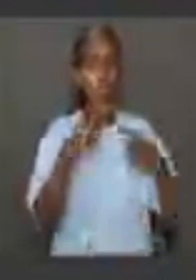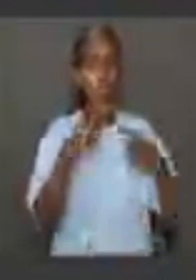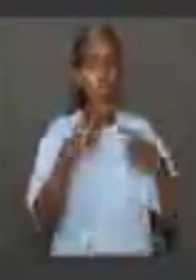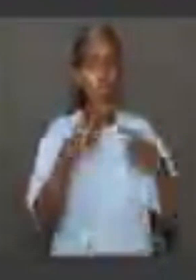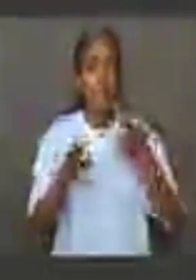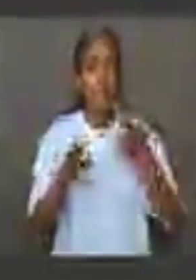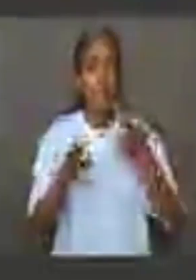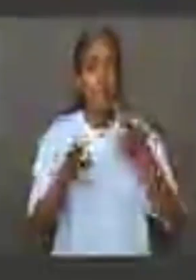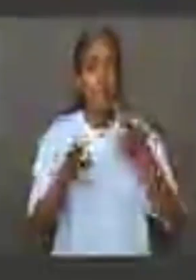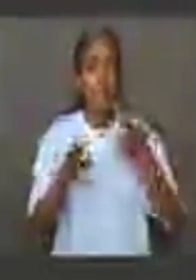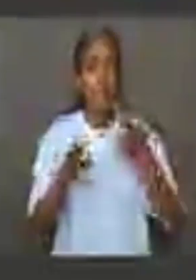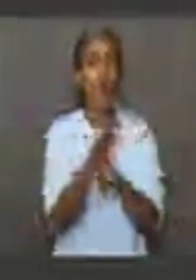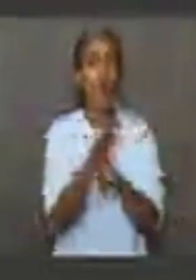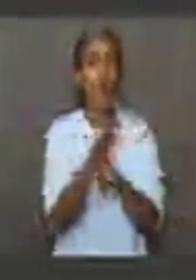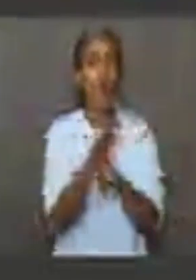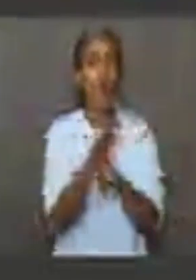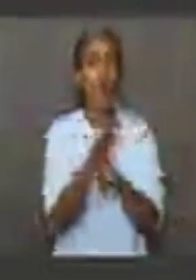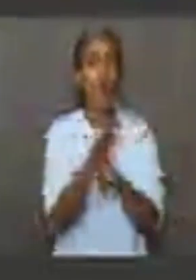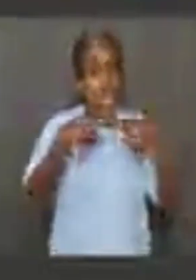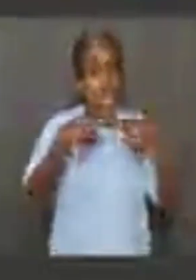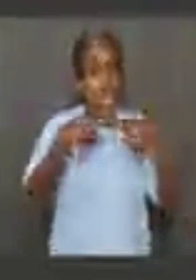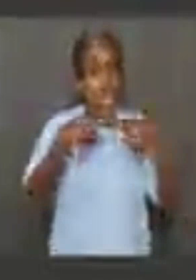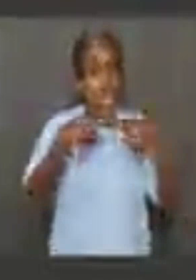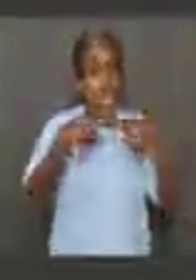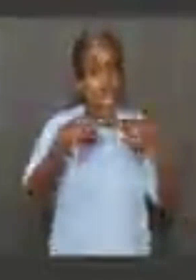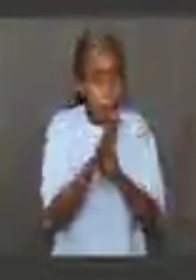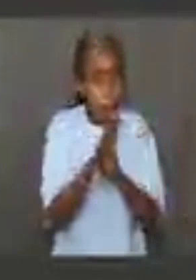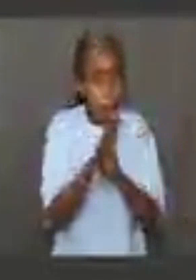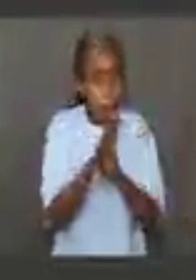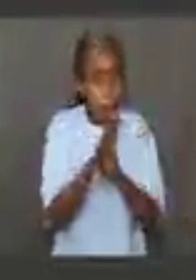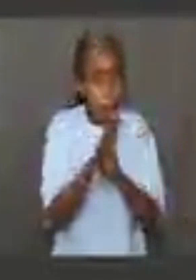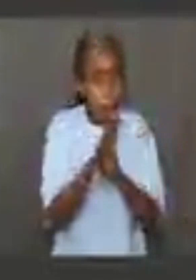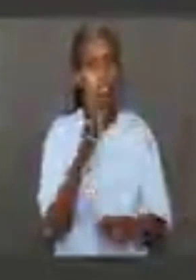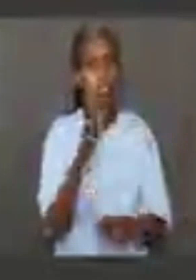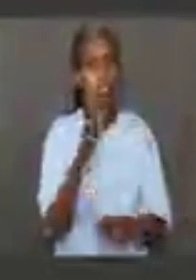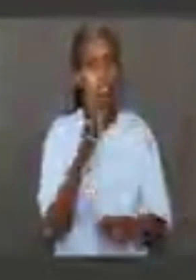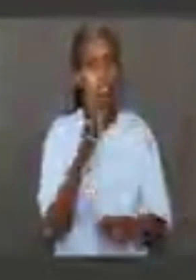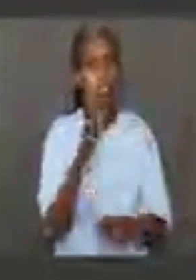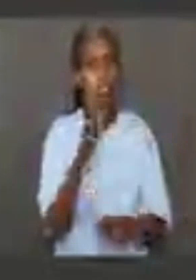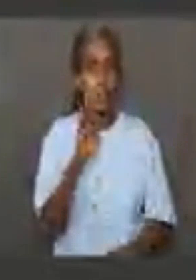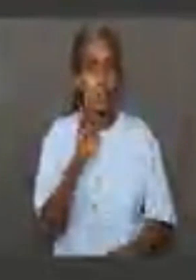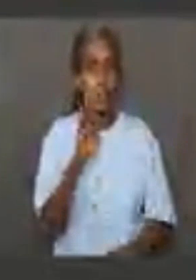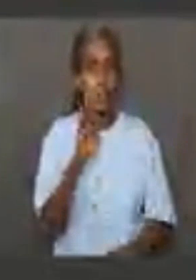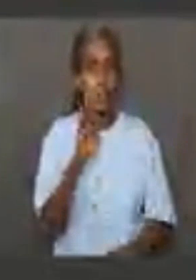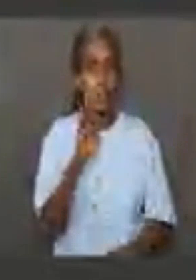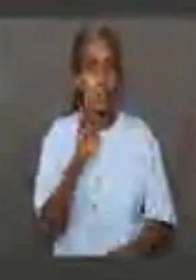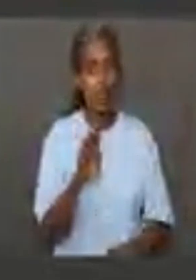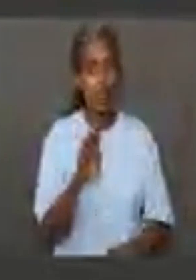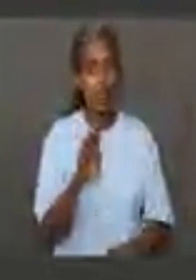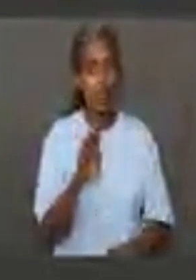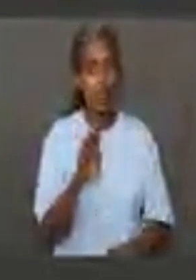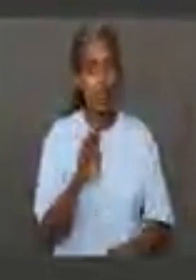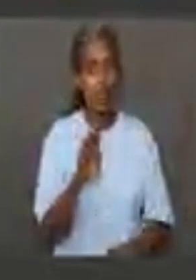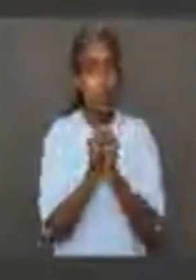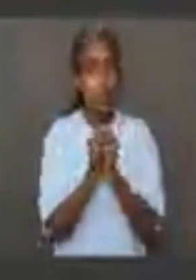The relative complement of set B with respect to set